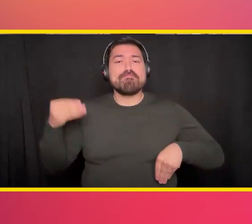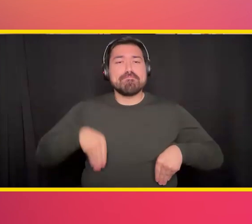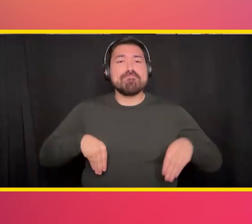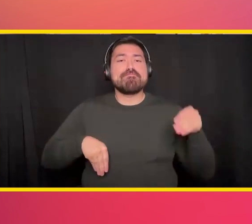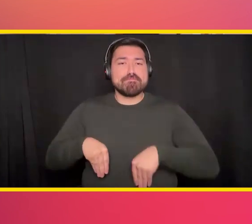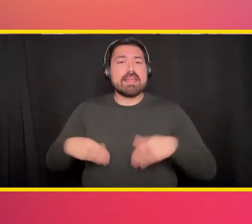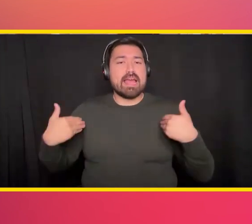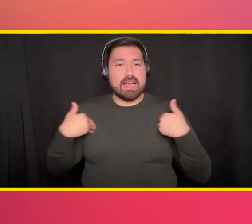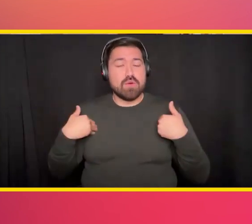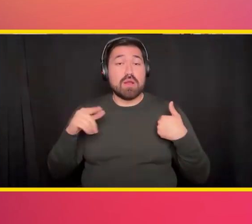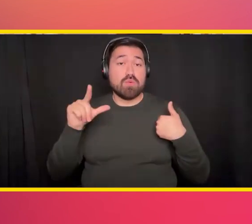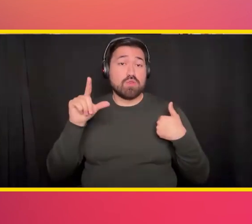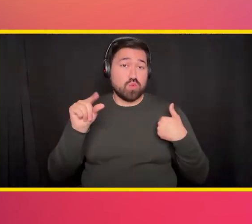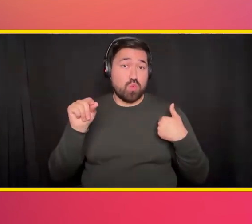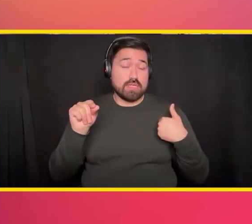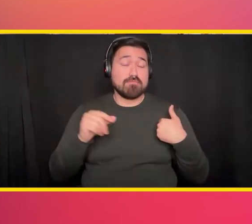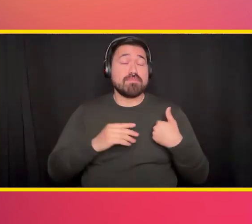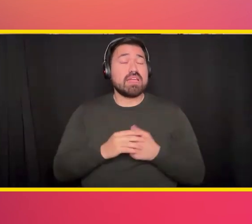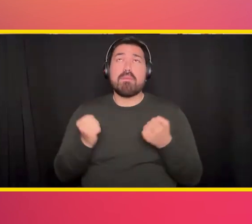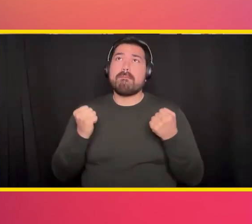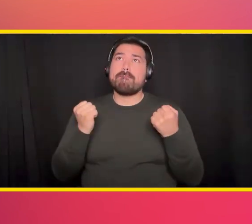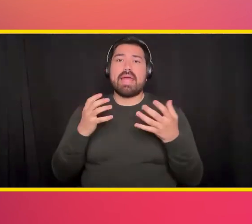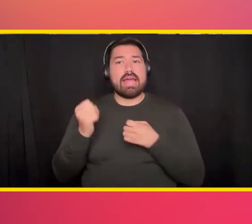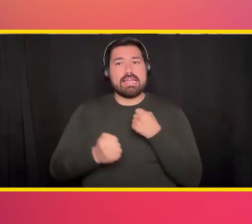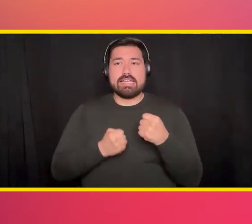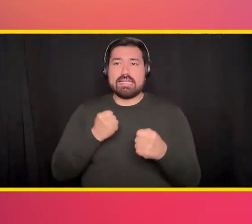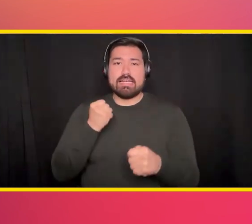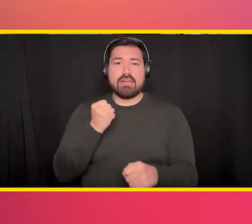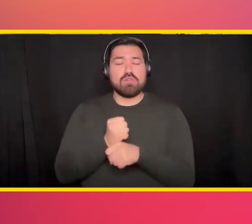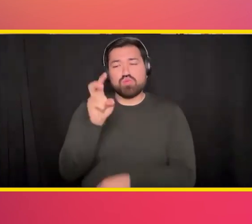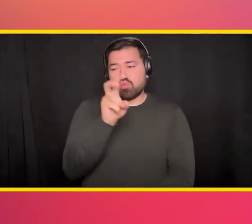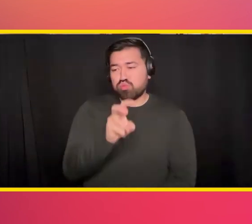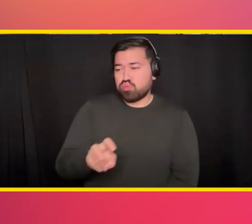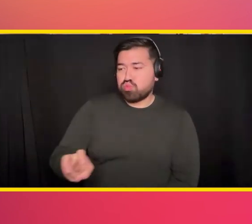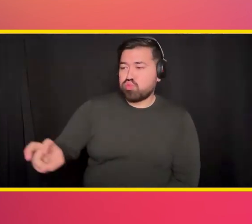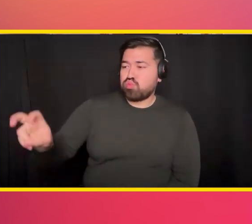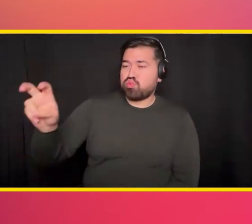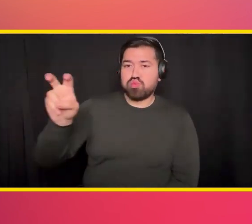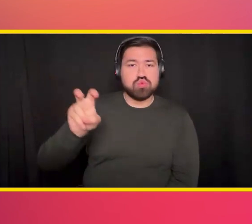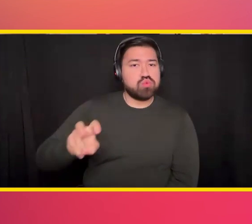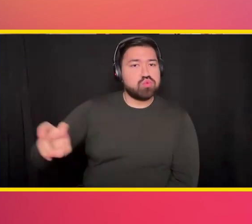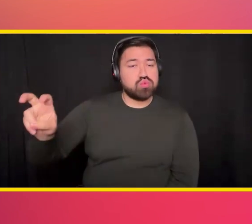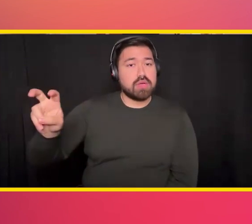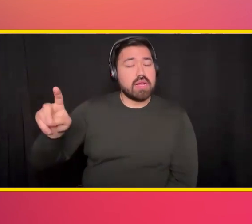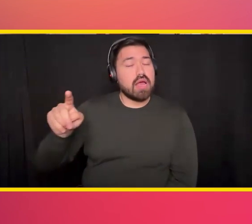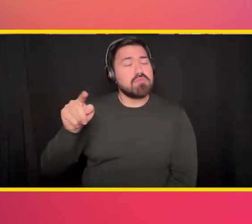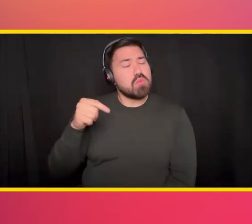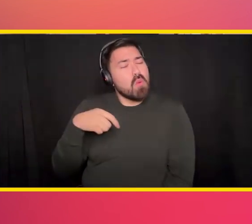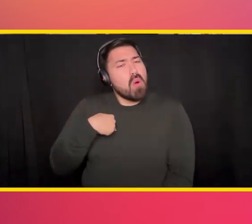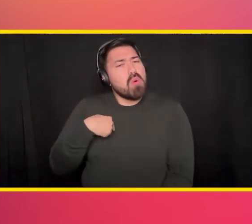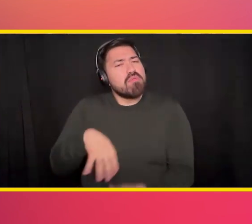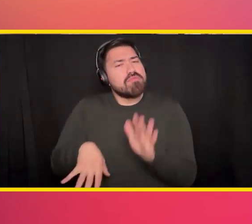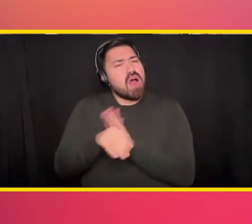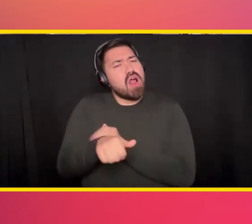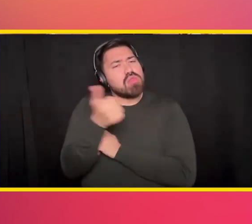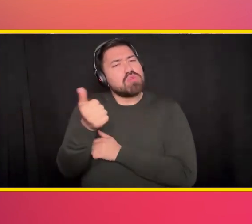20, and then spent many years living abroad. I was going to be able to find another job if I